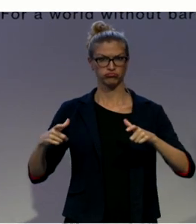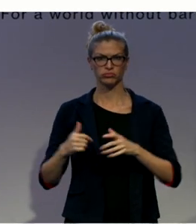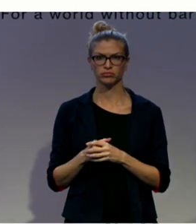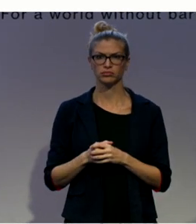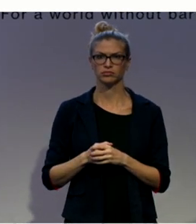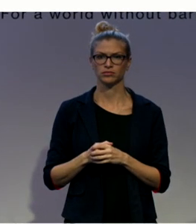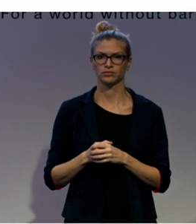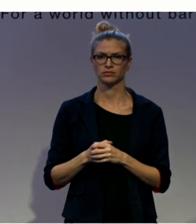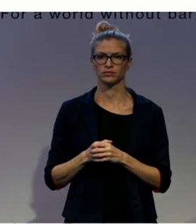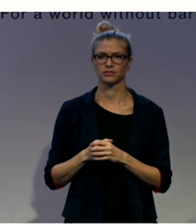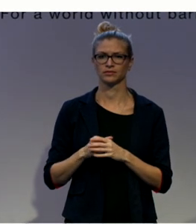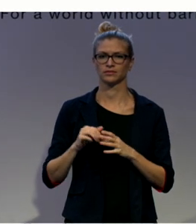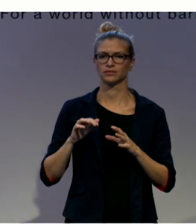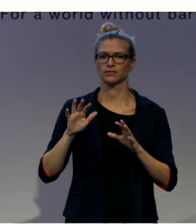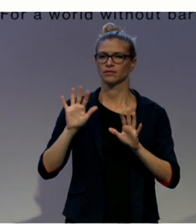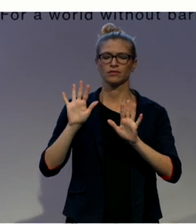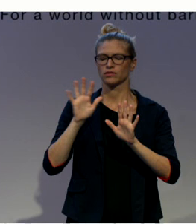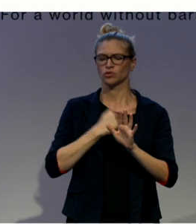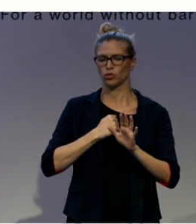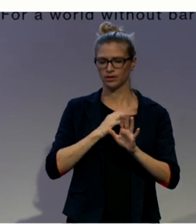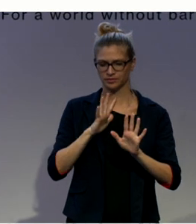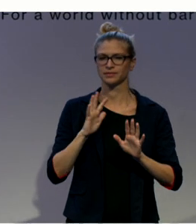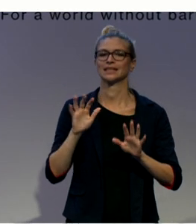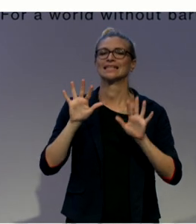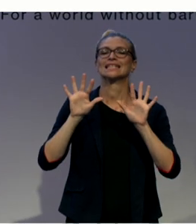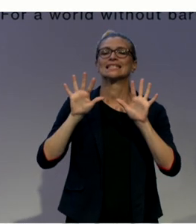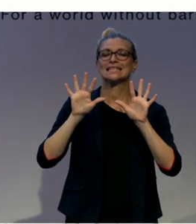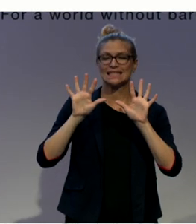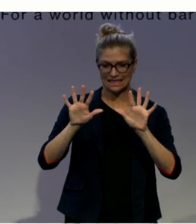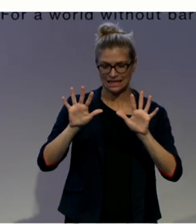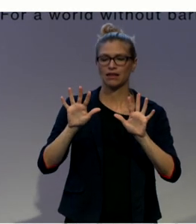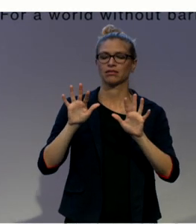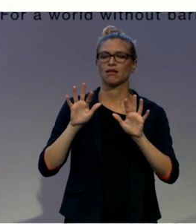12%. Es así como en el año